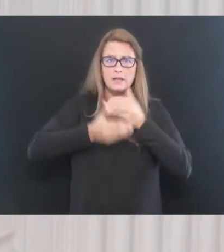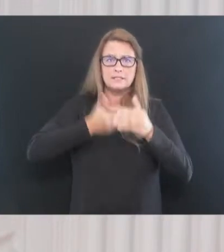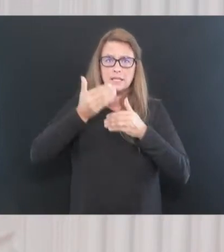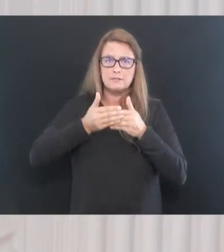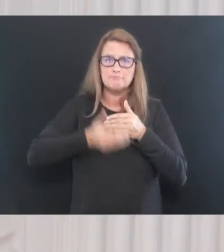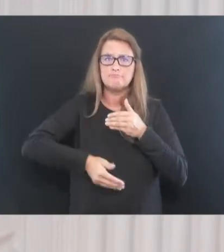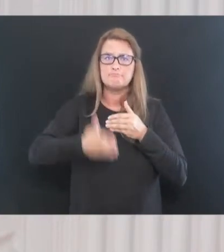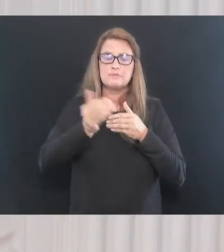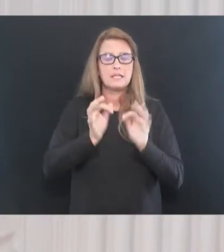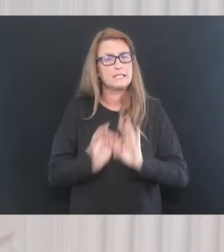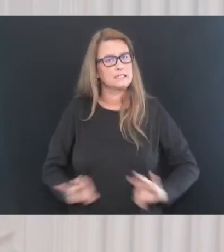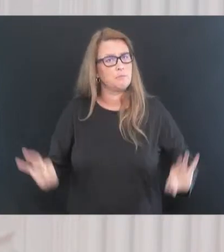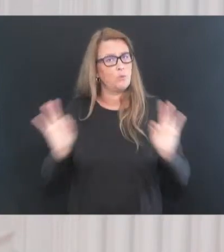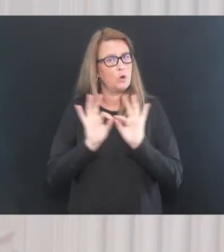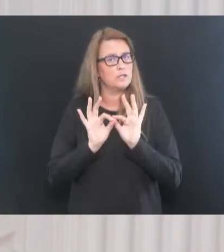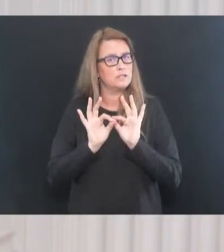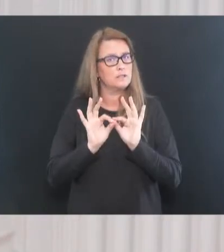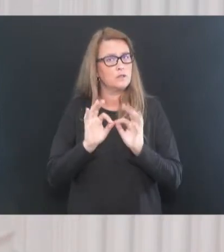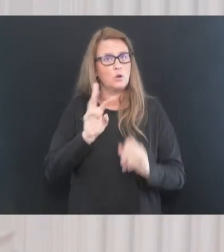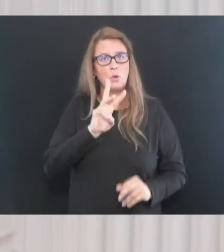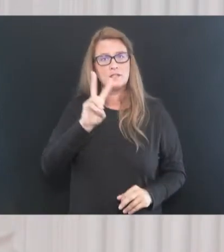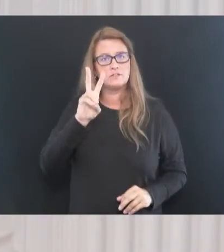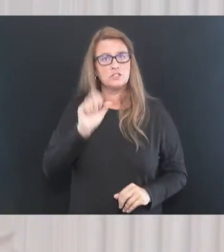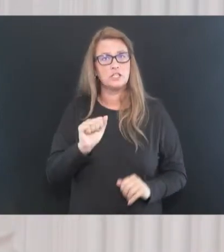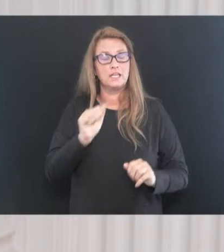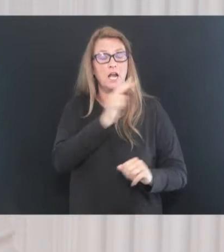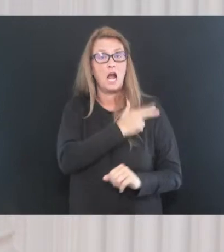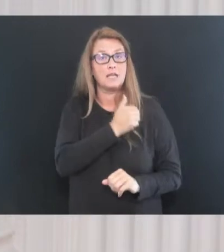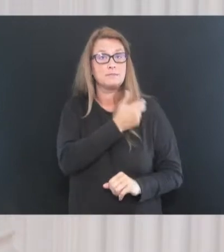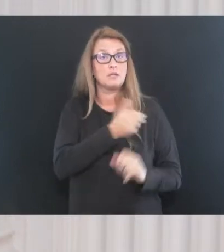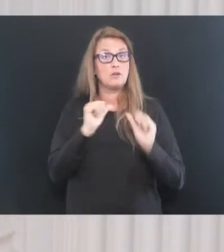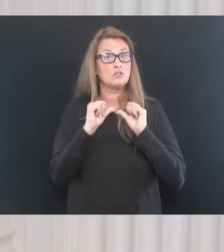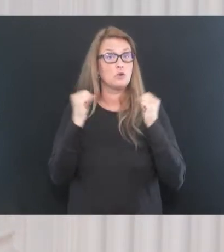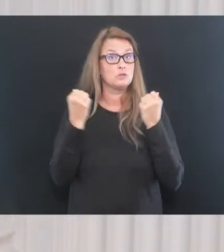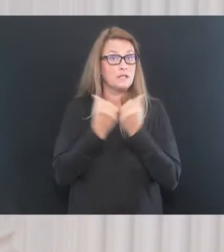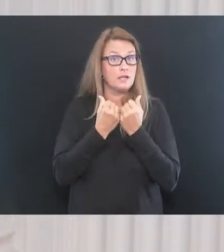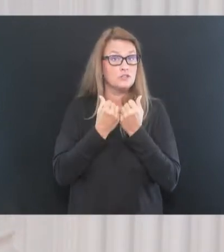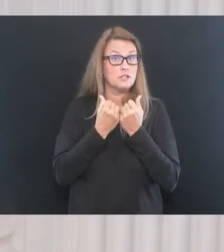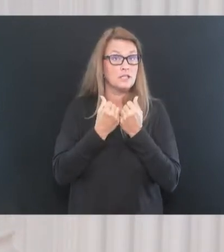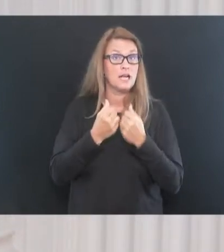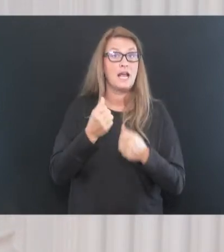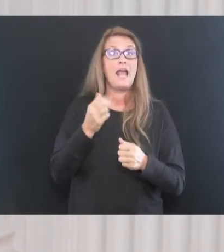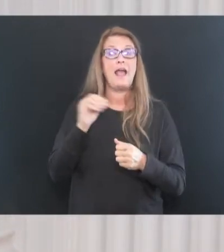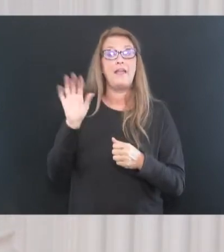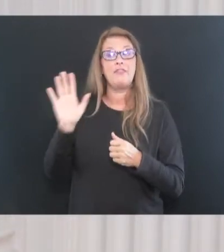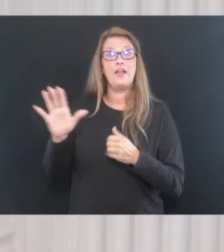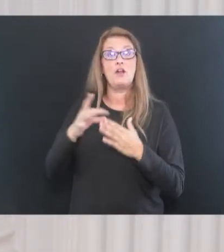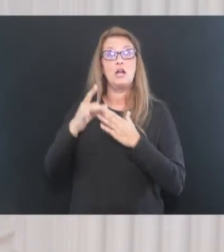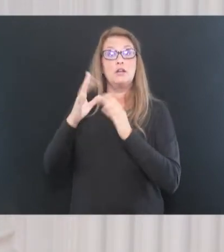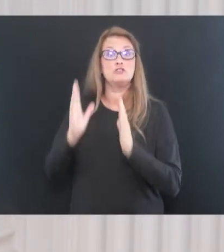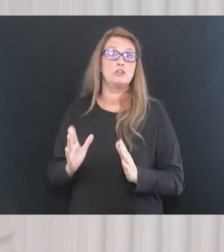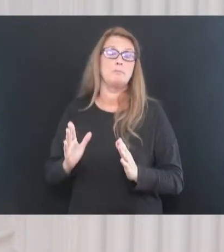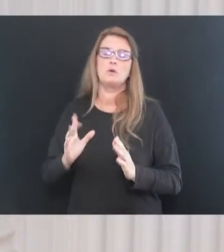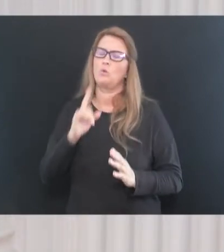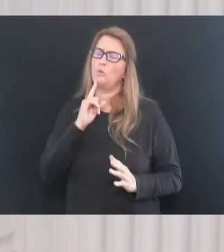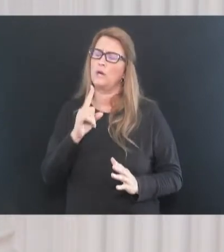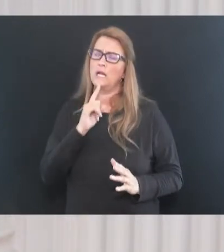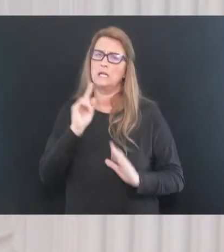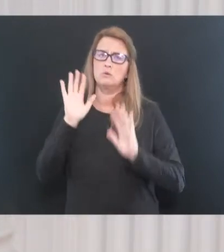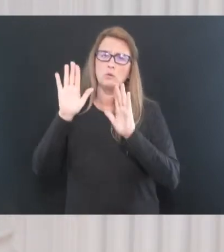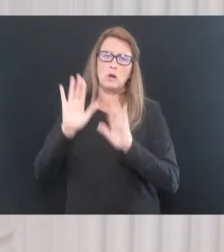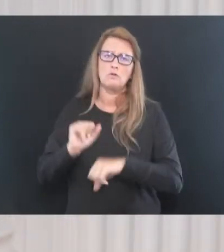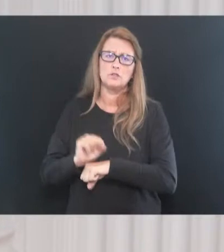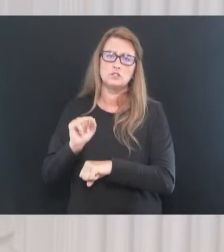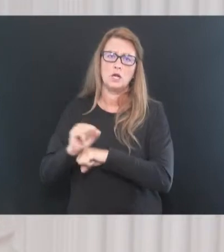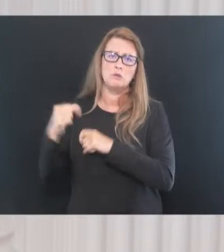so important. Our West Virginia Hospital Association and our hospital leadership have done such a great job, but I think the